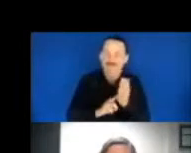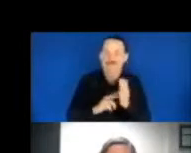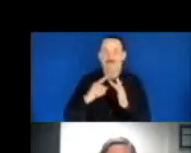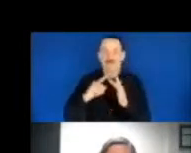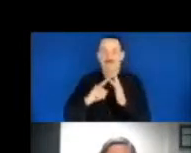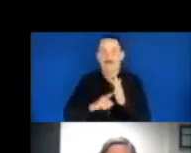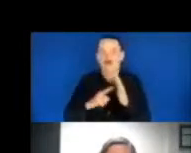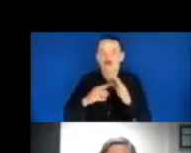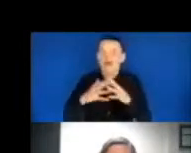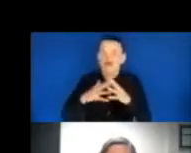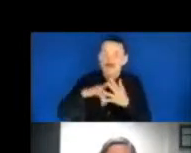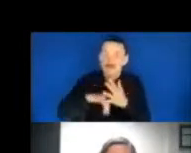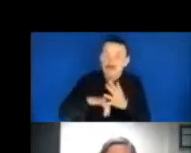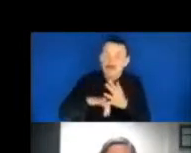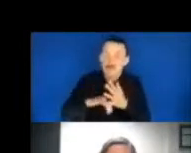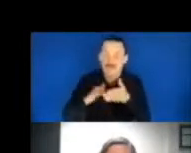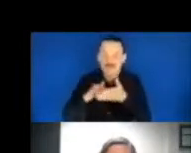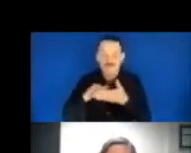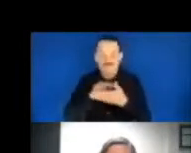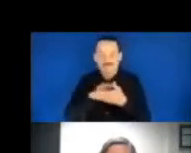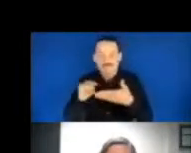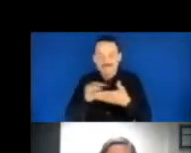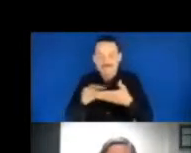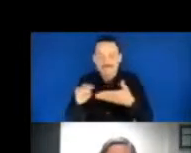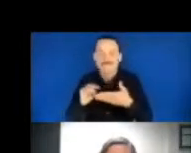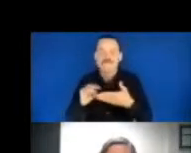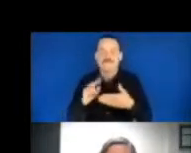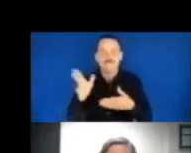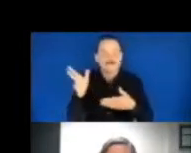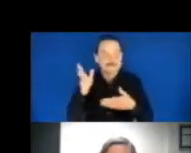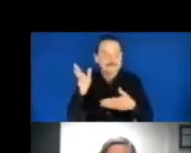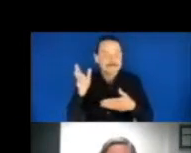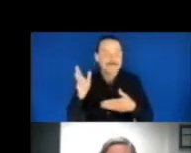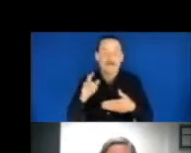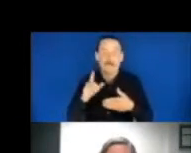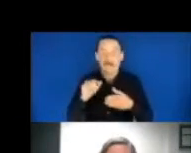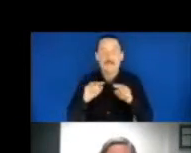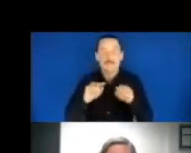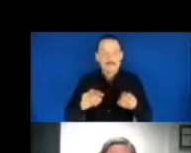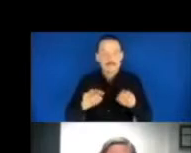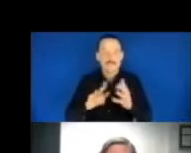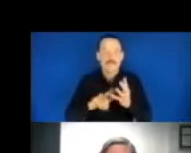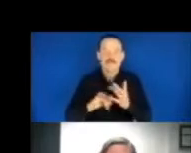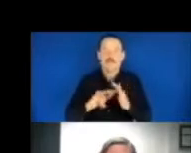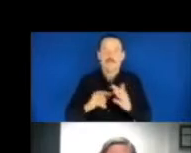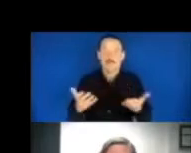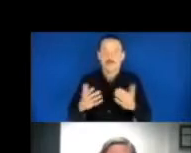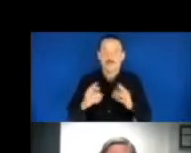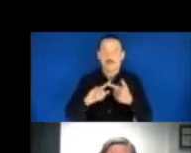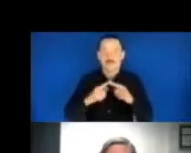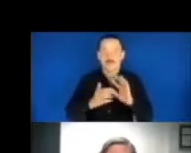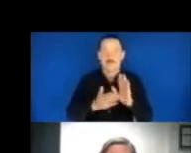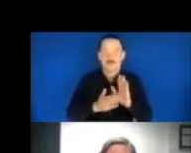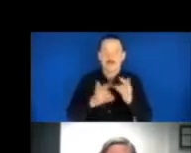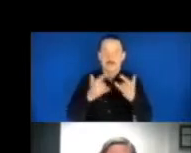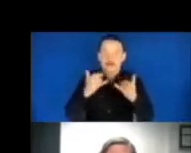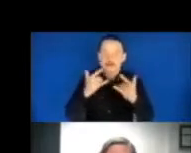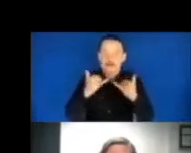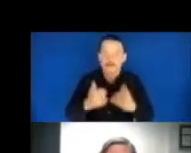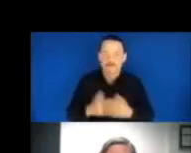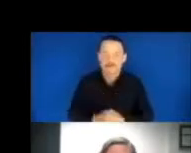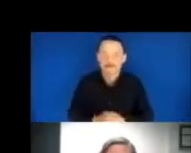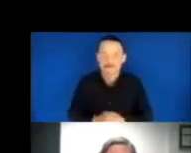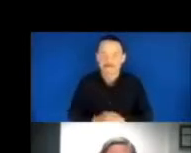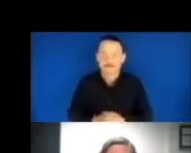things, then we can organise that so that you can use those in your exams. So every university does require